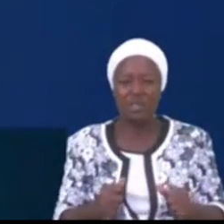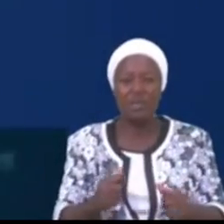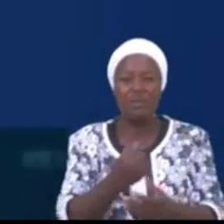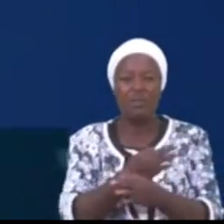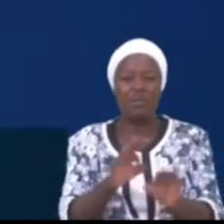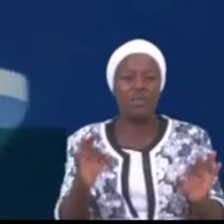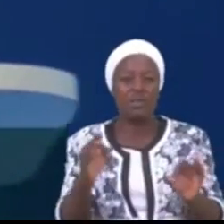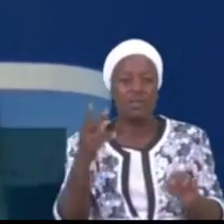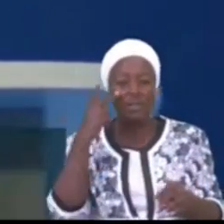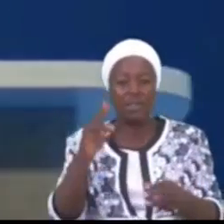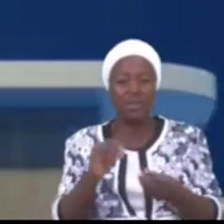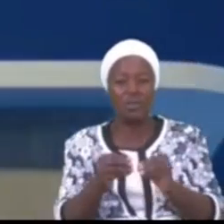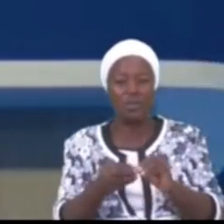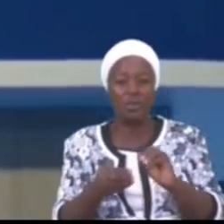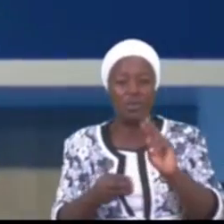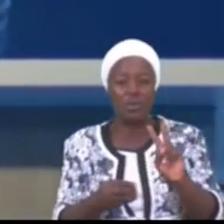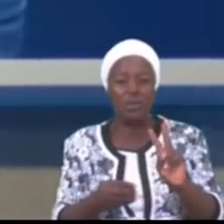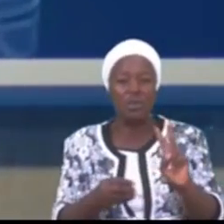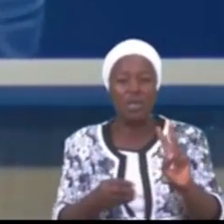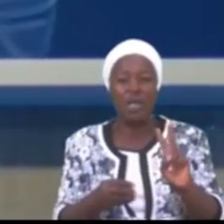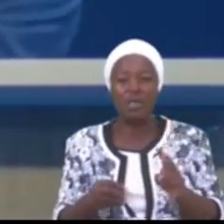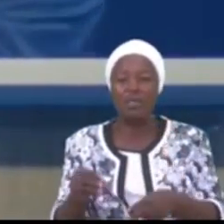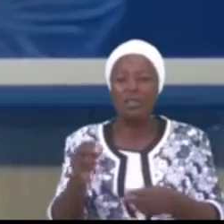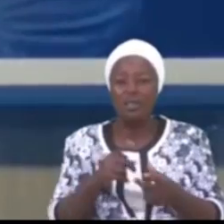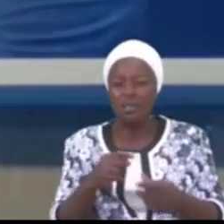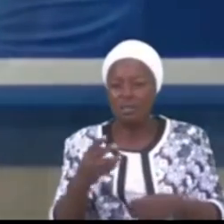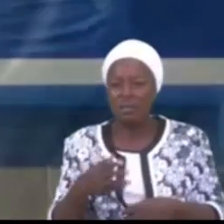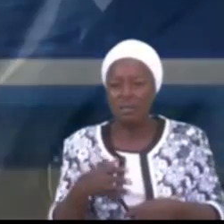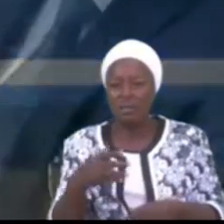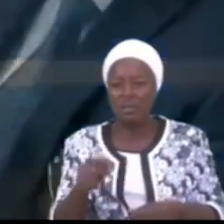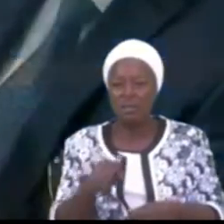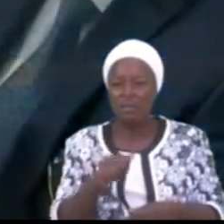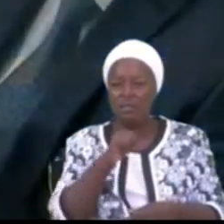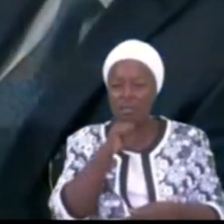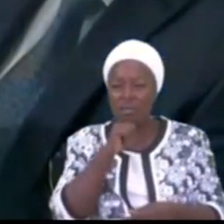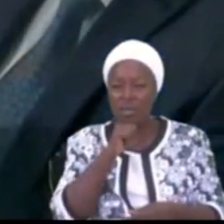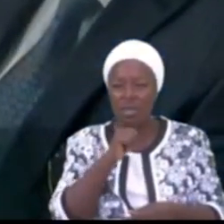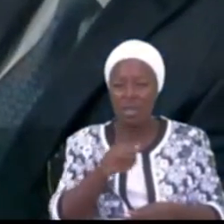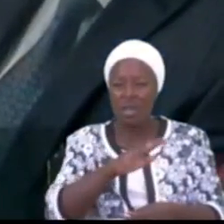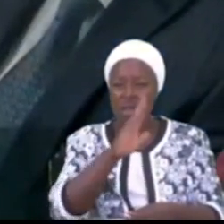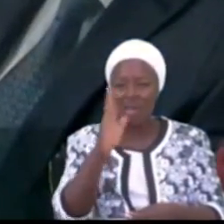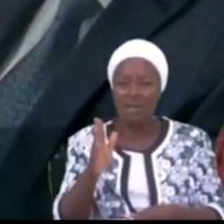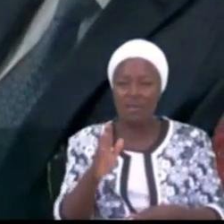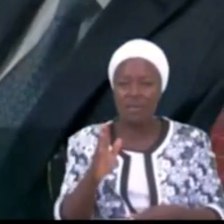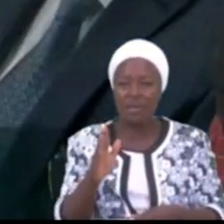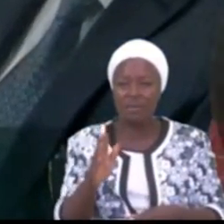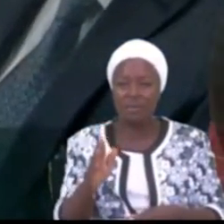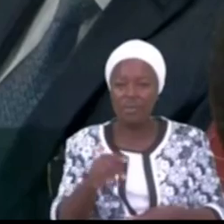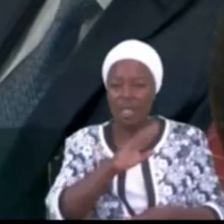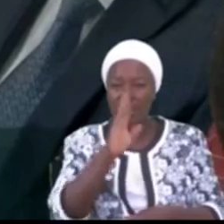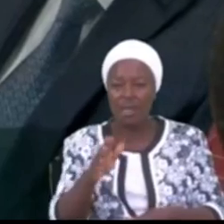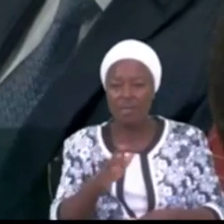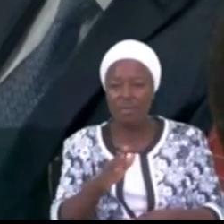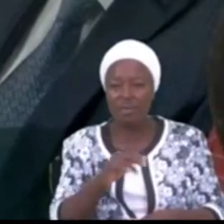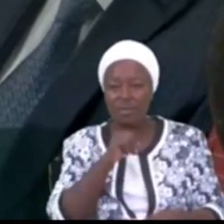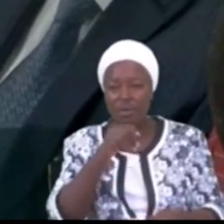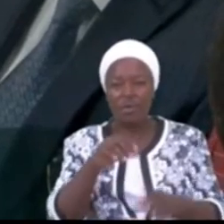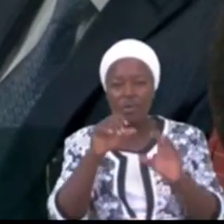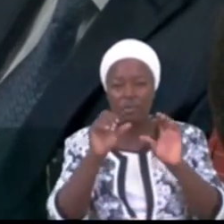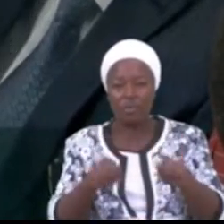at number two here. Number two, irreversible emancipation